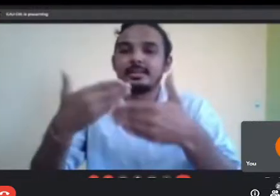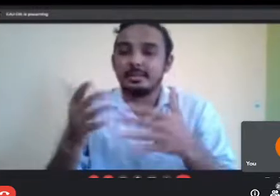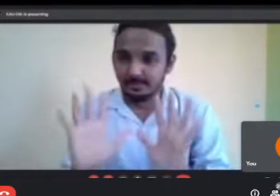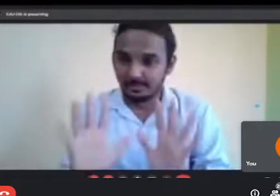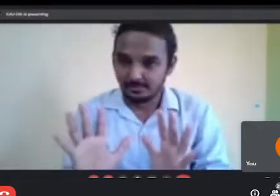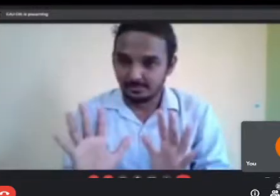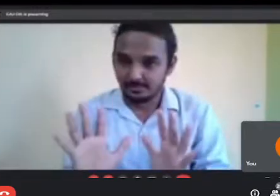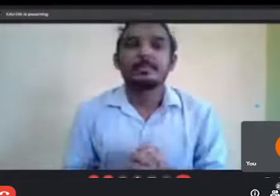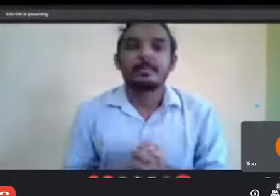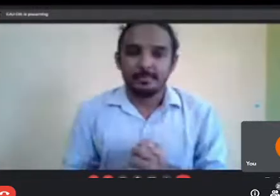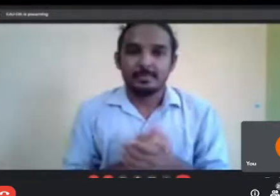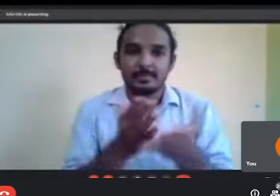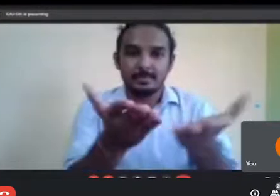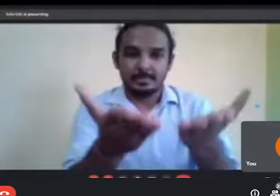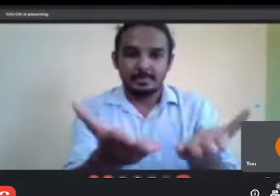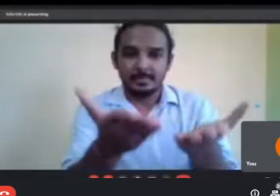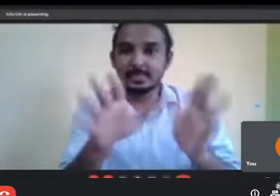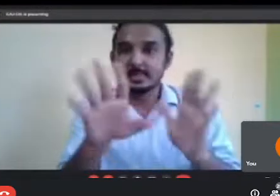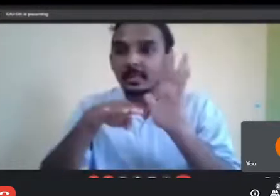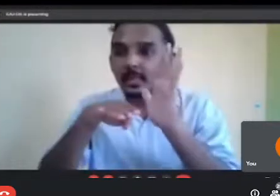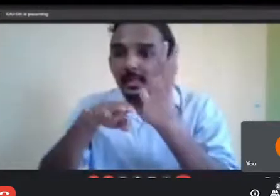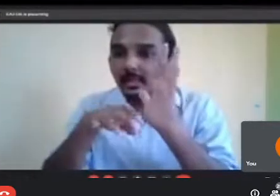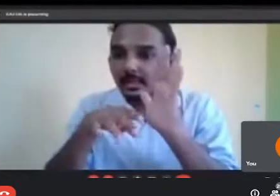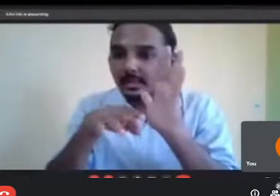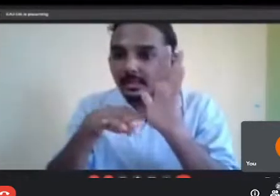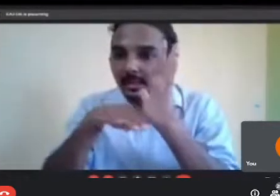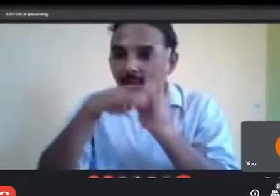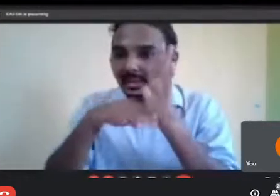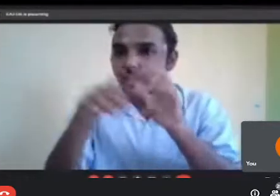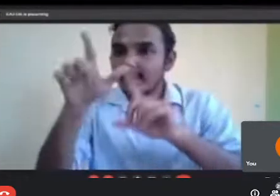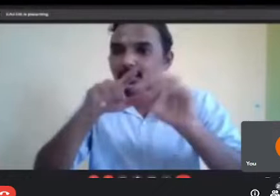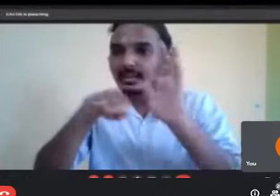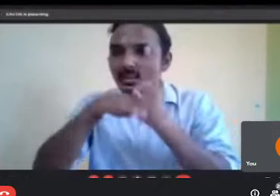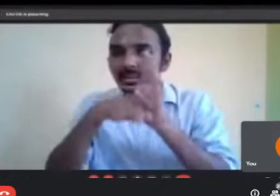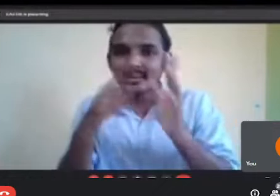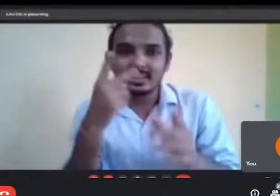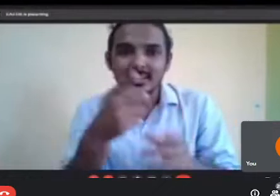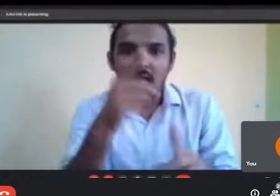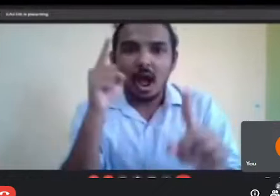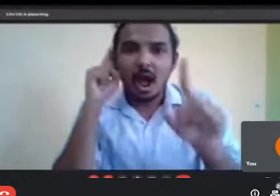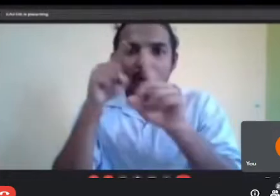their language level, and only then, you know, we would give the test. So we will